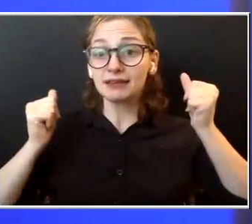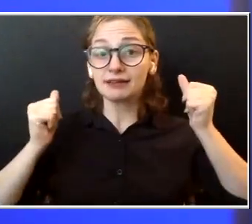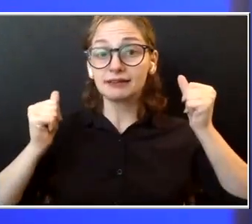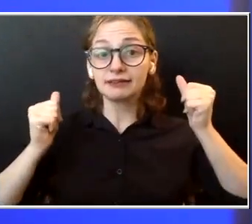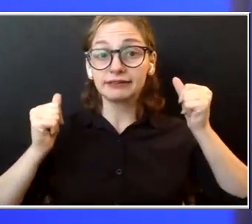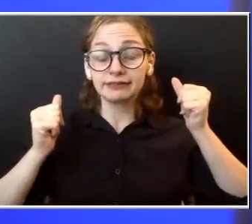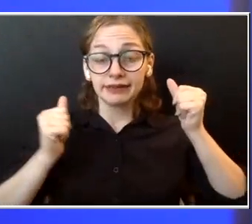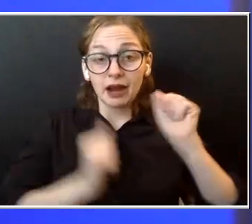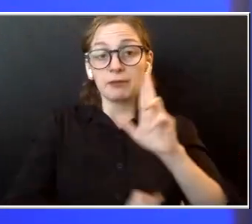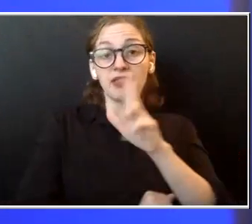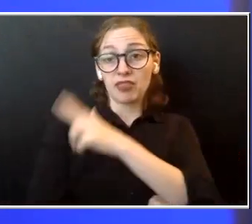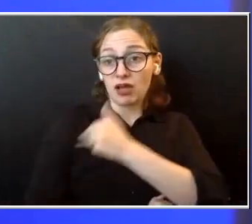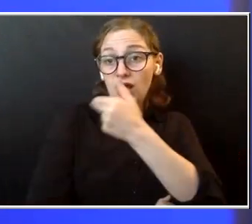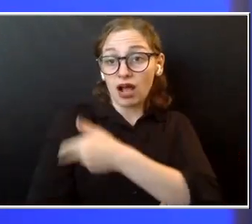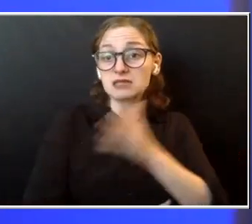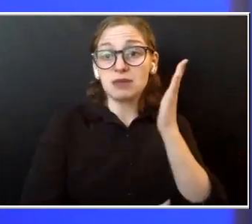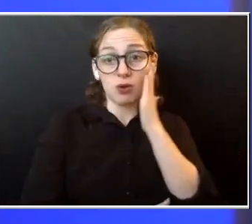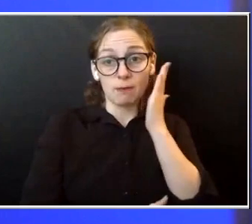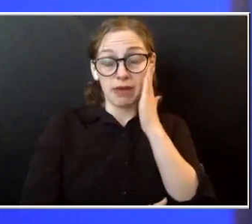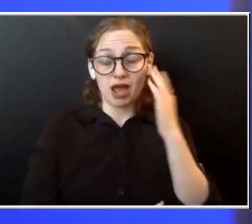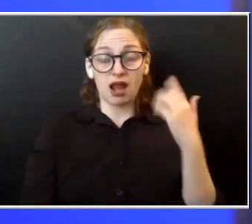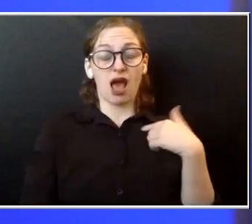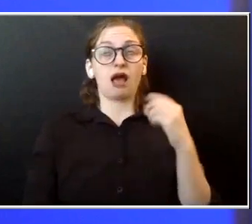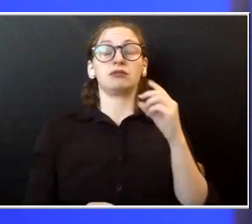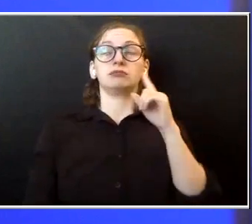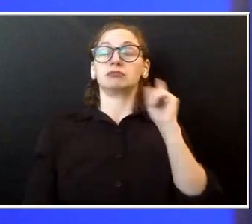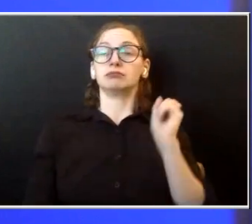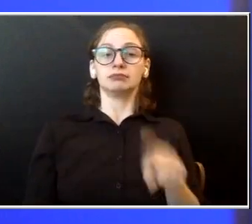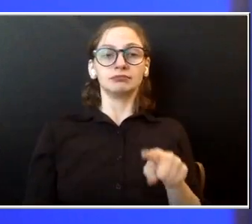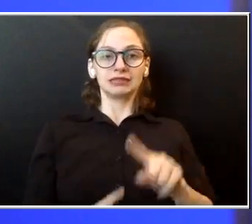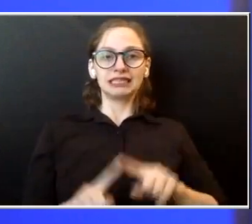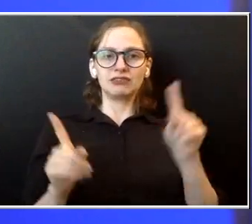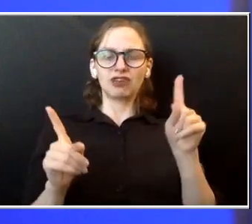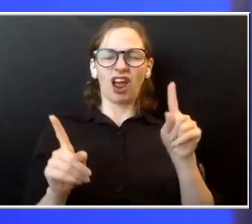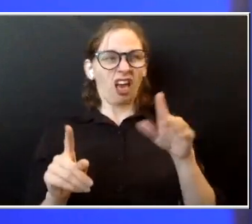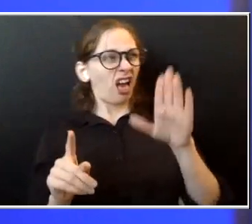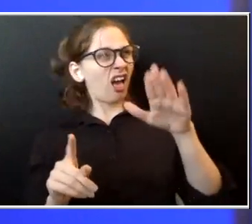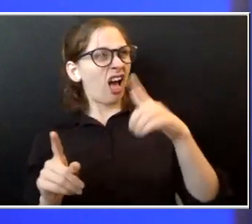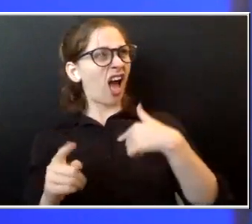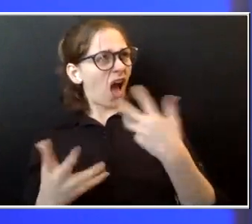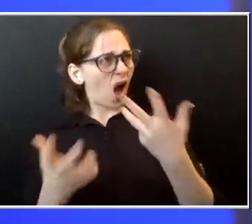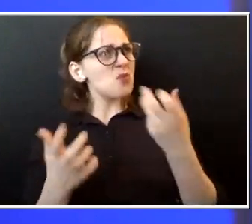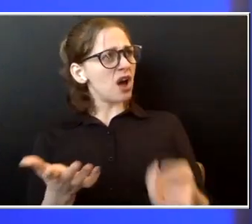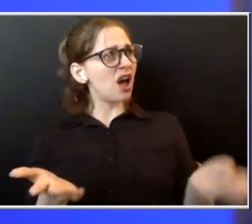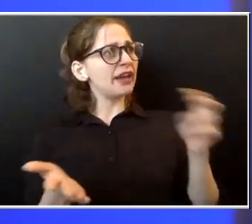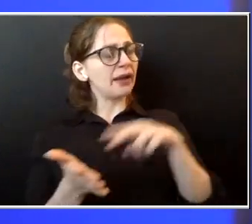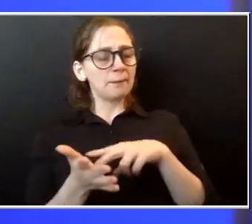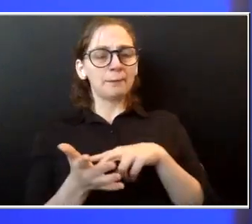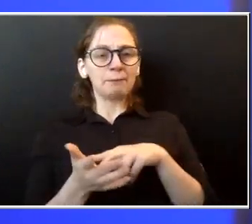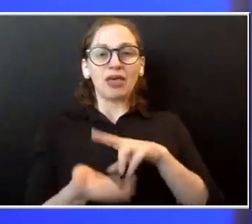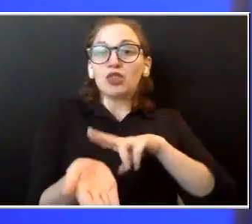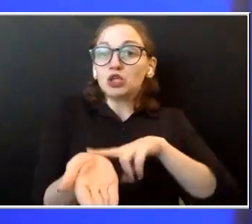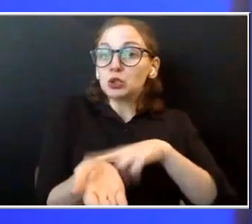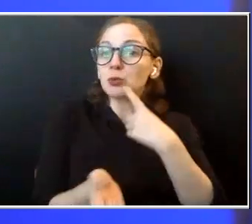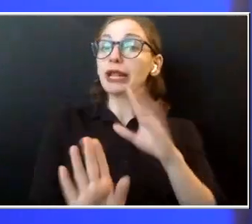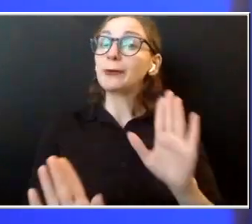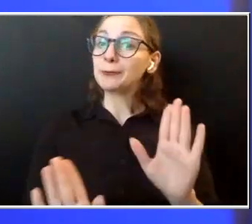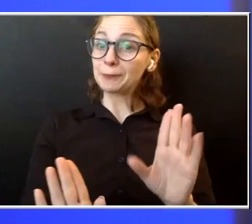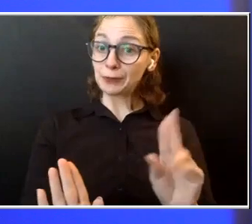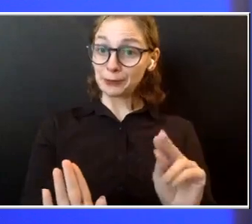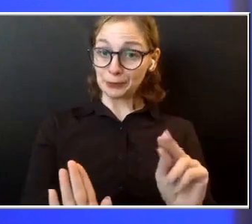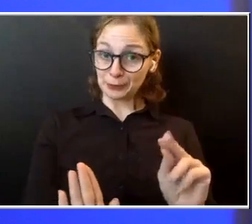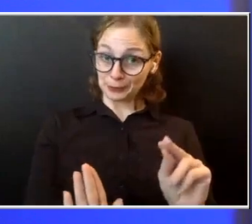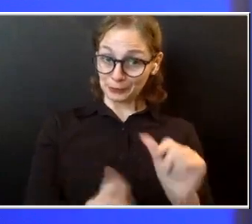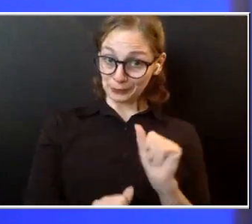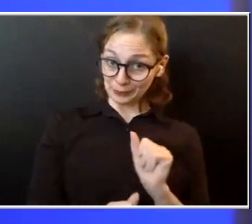and I could tell the difference. It was like I'm wanting to get out of bed, and the nurses were going, no. You got to move a little